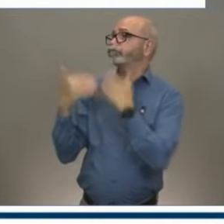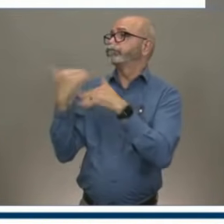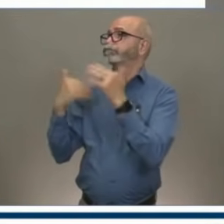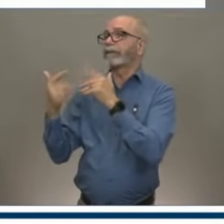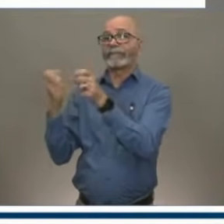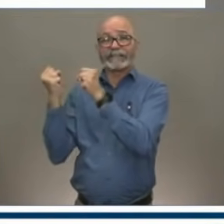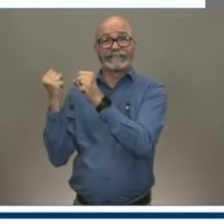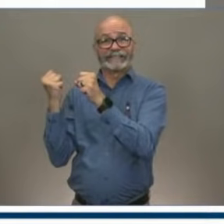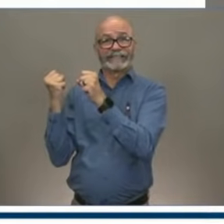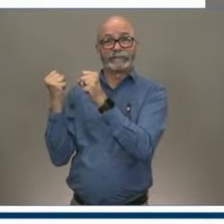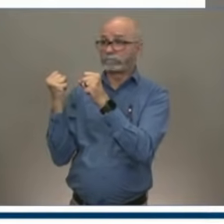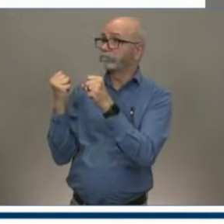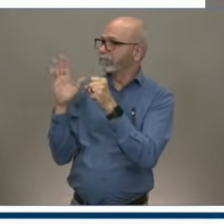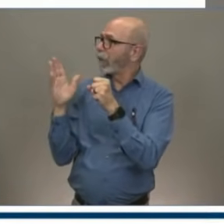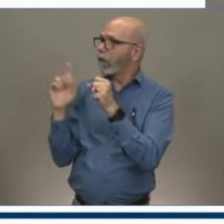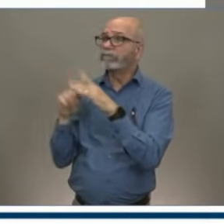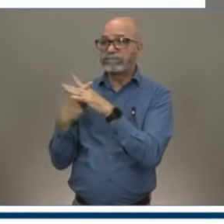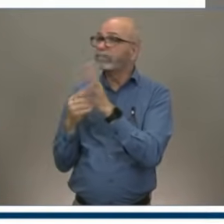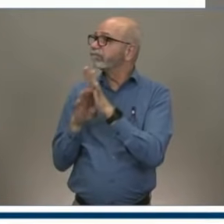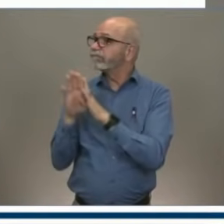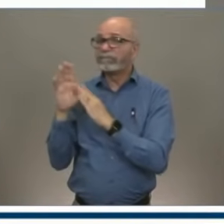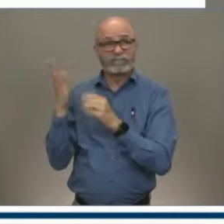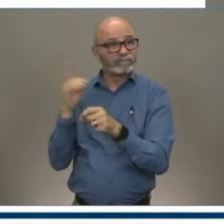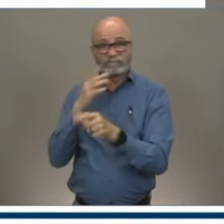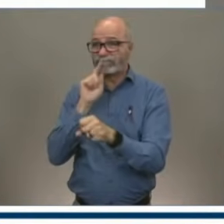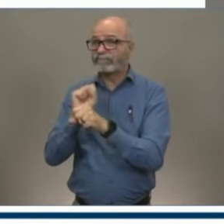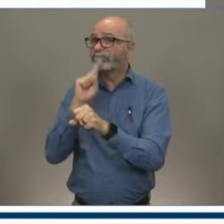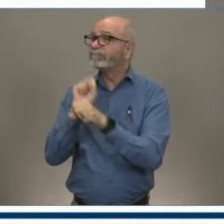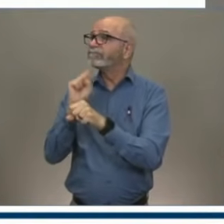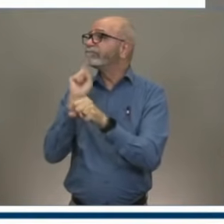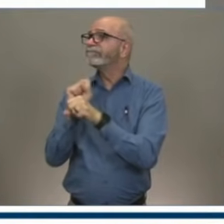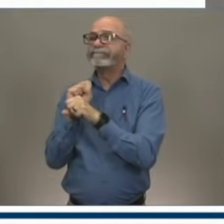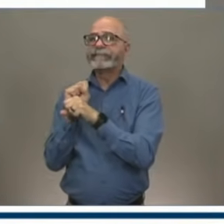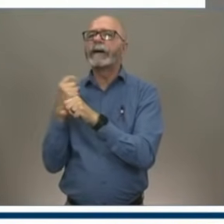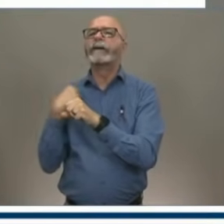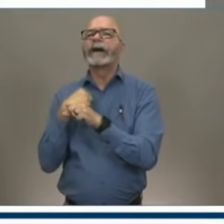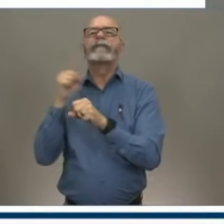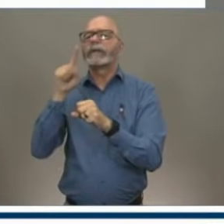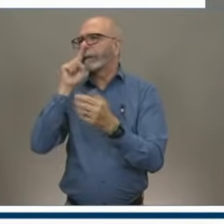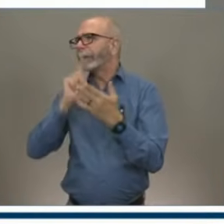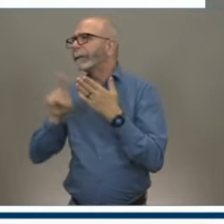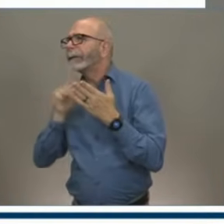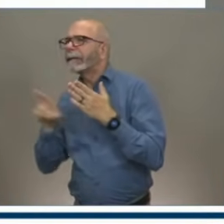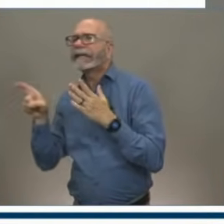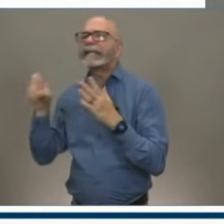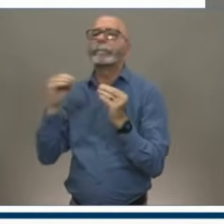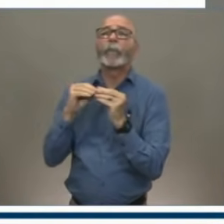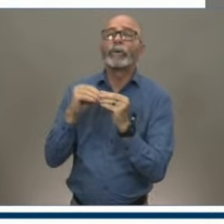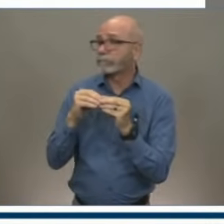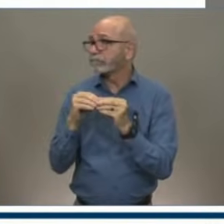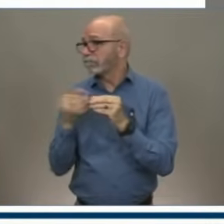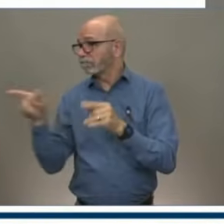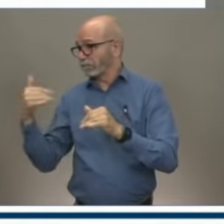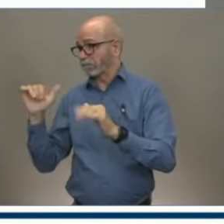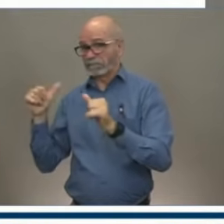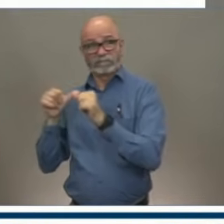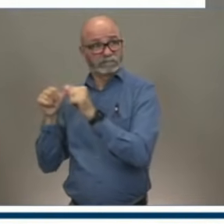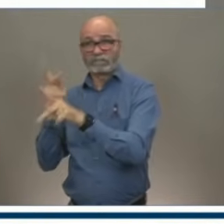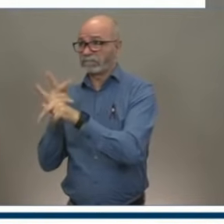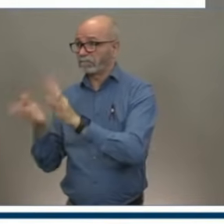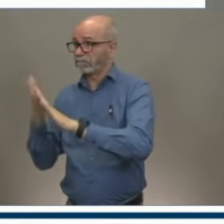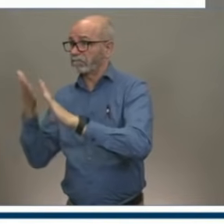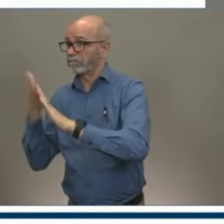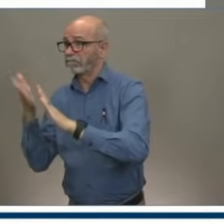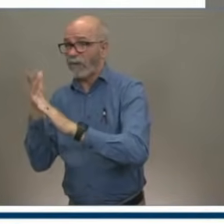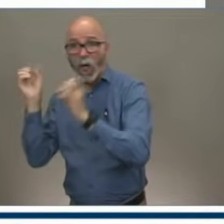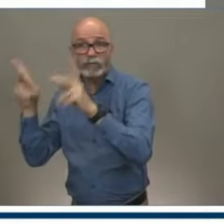big success. We just have to do some further work to ensure that that's a sustainable model moving forward. And we'll be able to talk more about